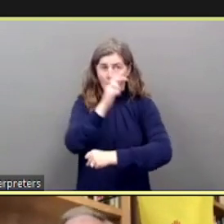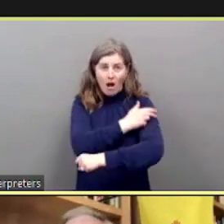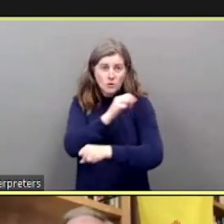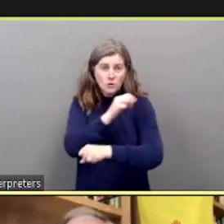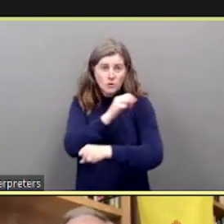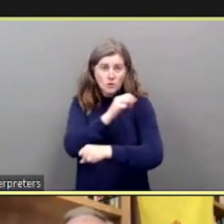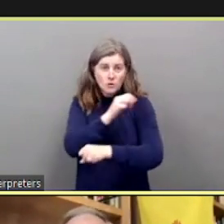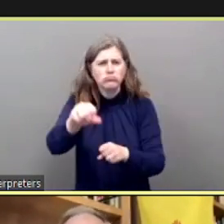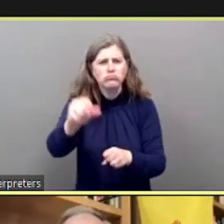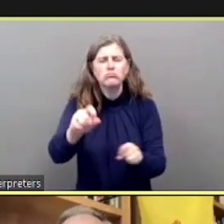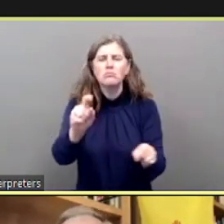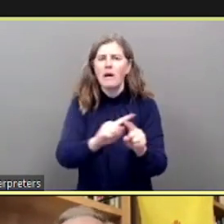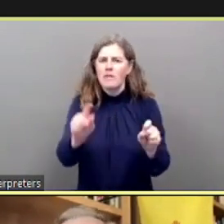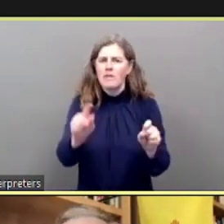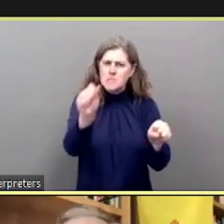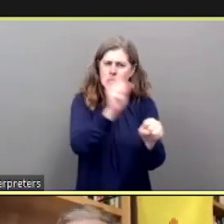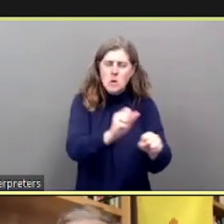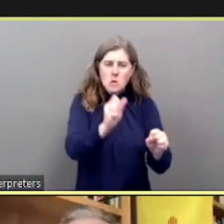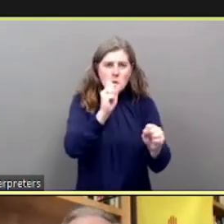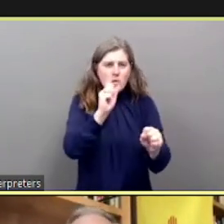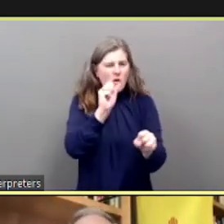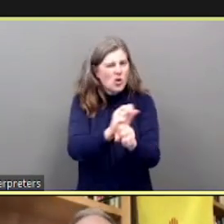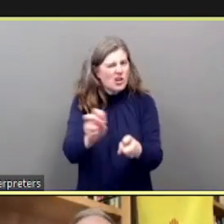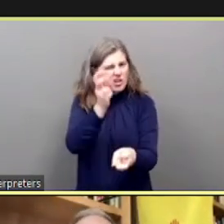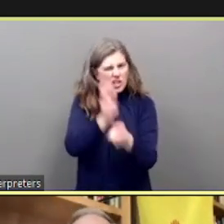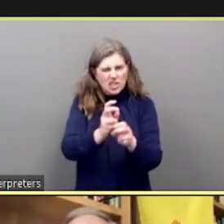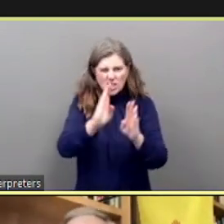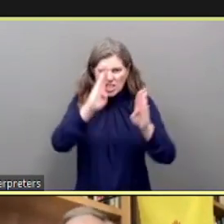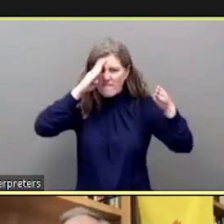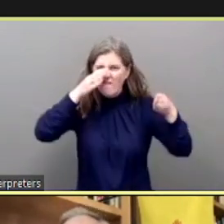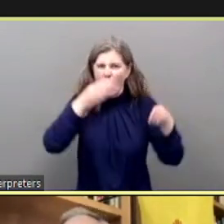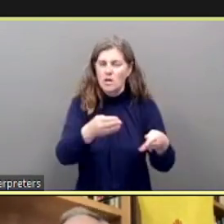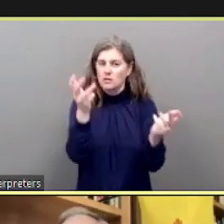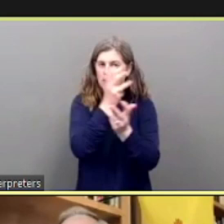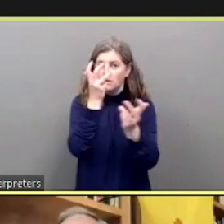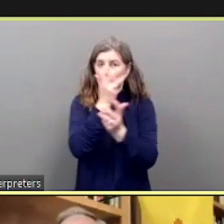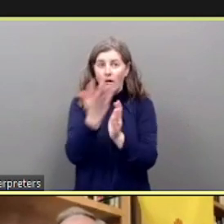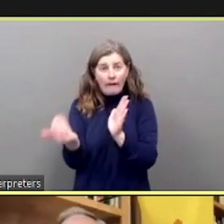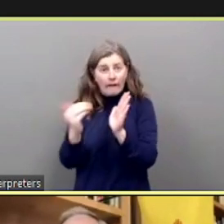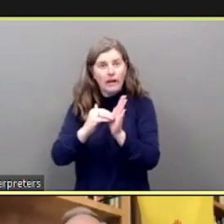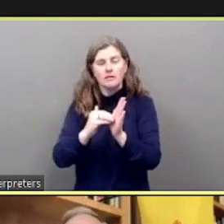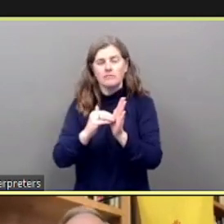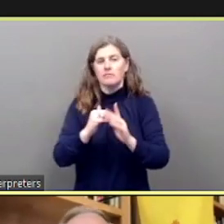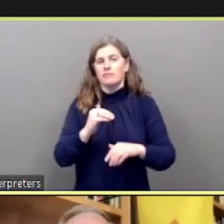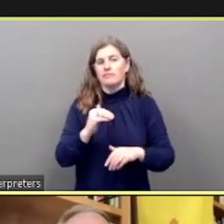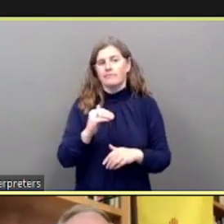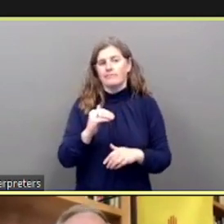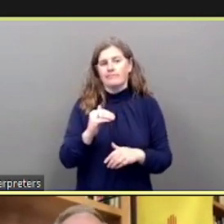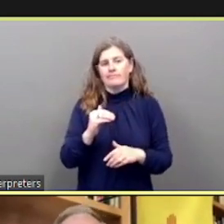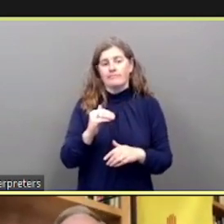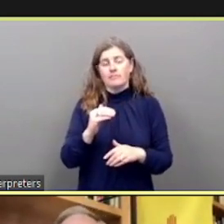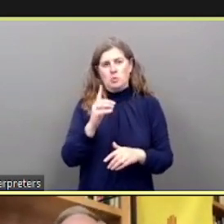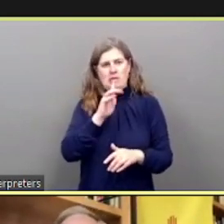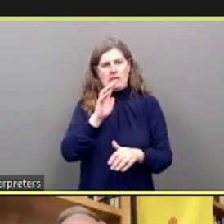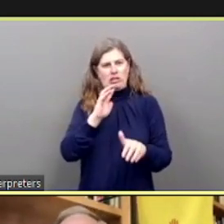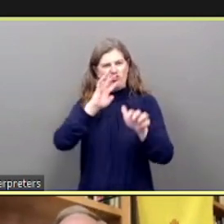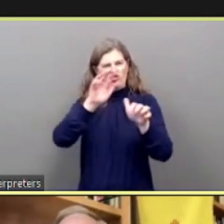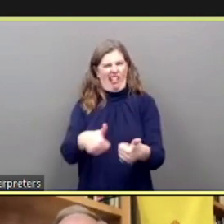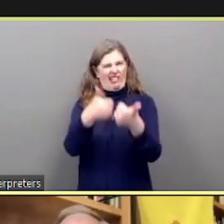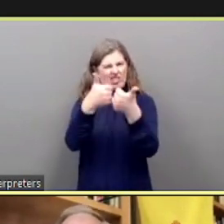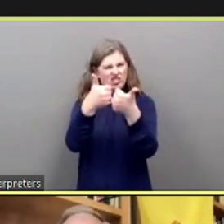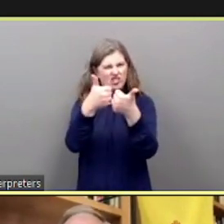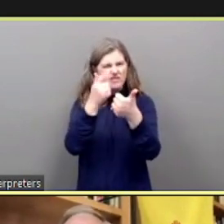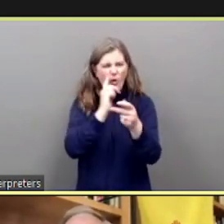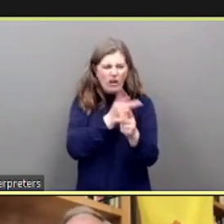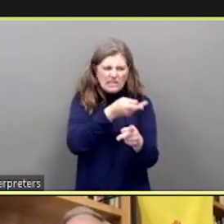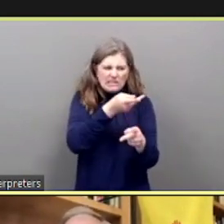really working incredibly hard, again, that the challenge of taking